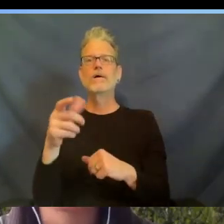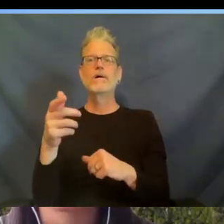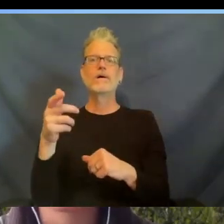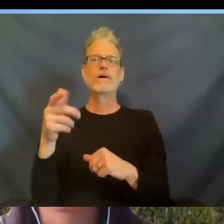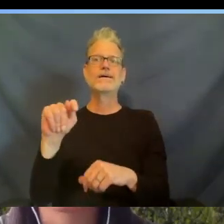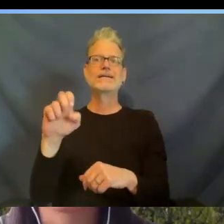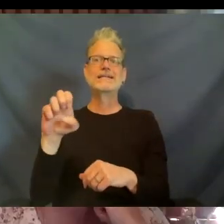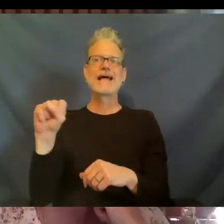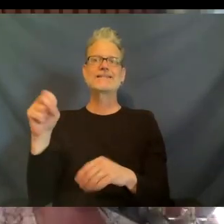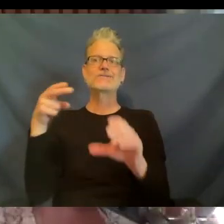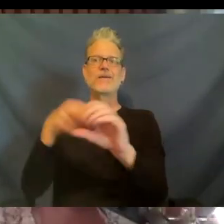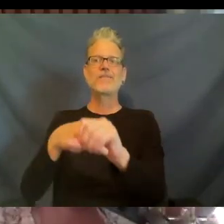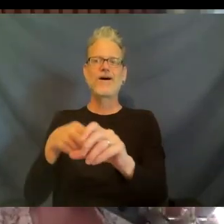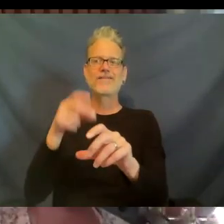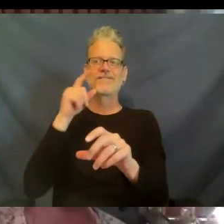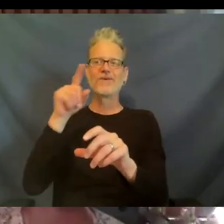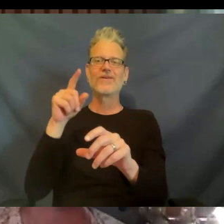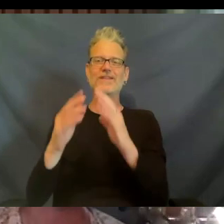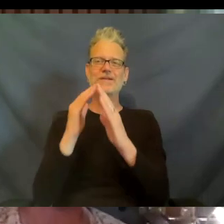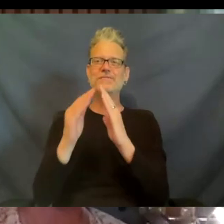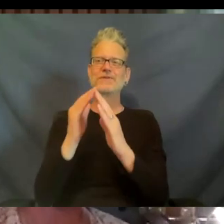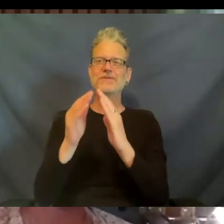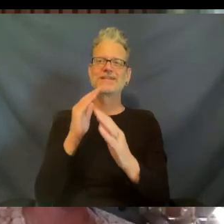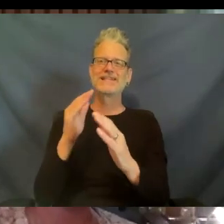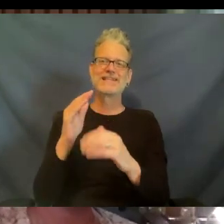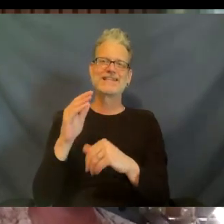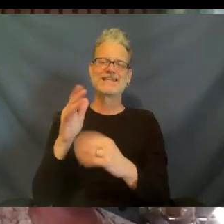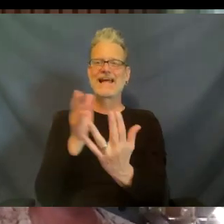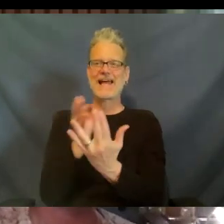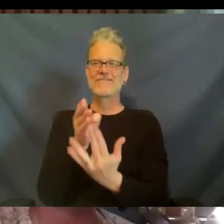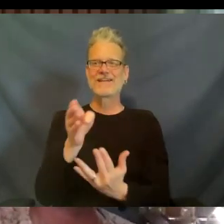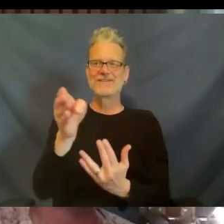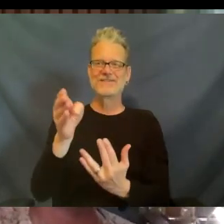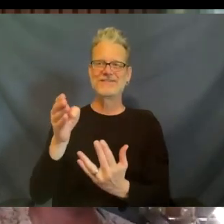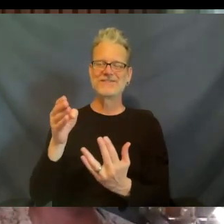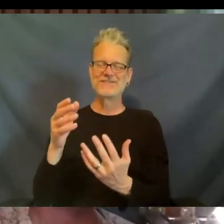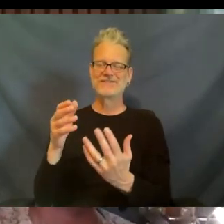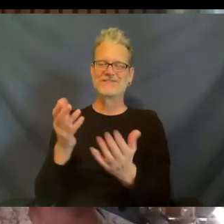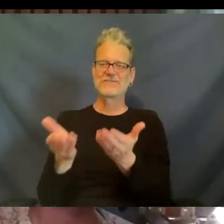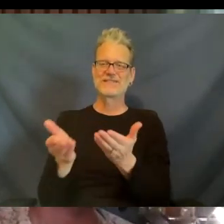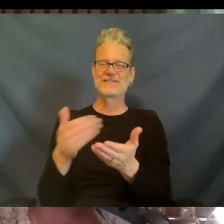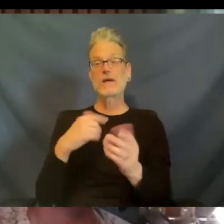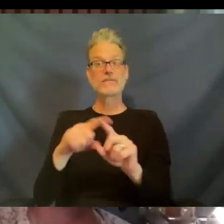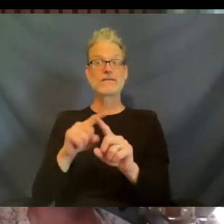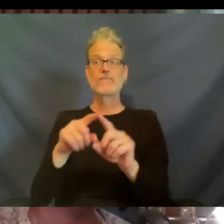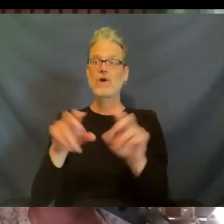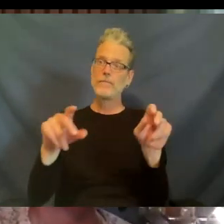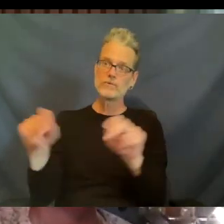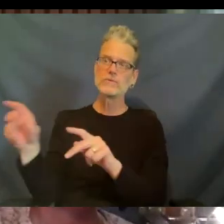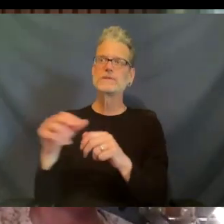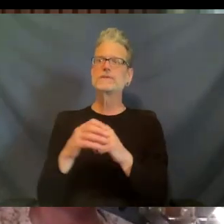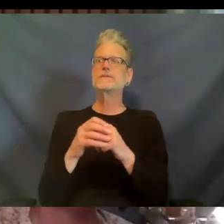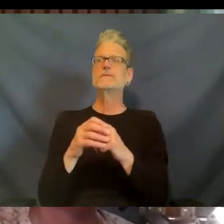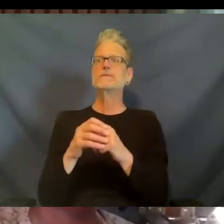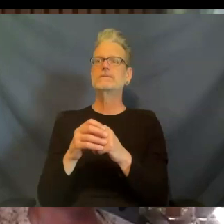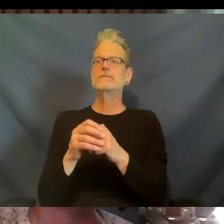brief overview of the Community Navigator Initiative services. We got a lot of questions in the chat about different funding opportunities, and this is